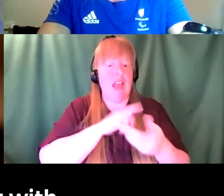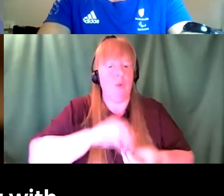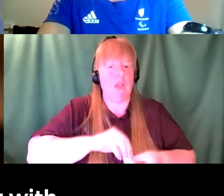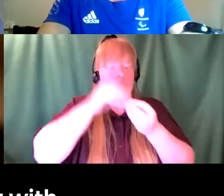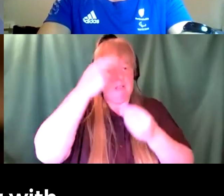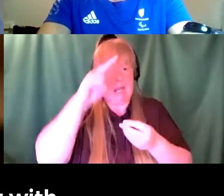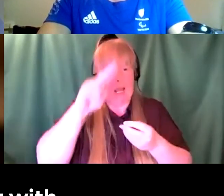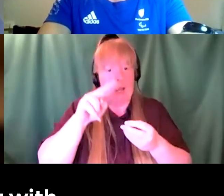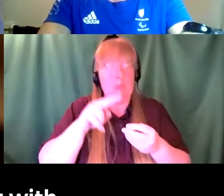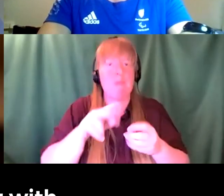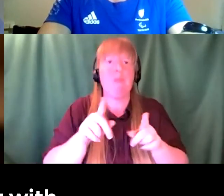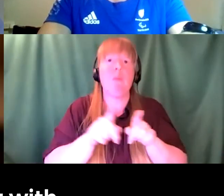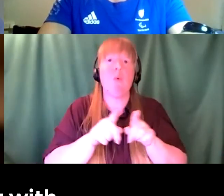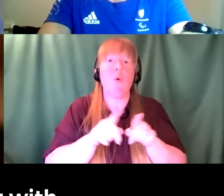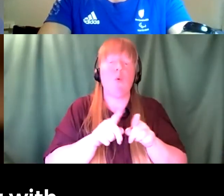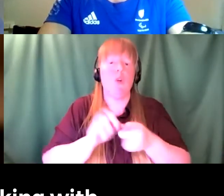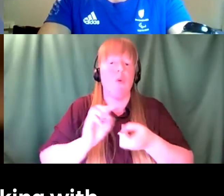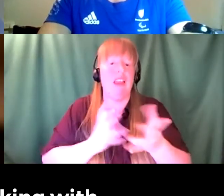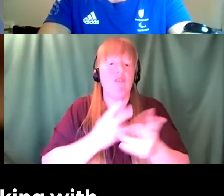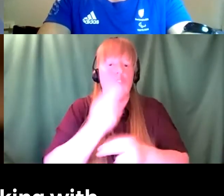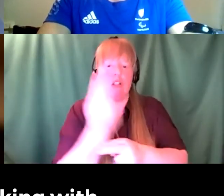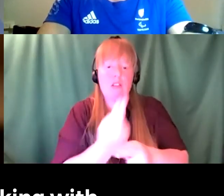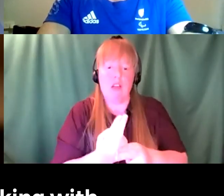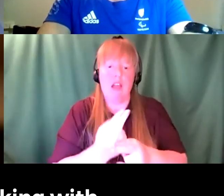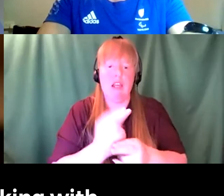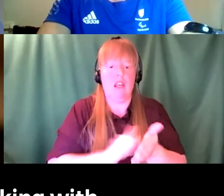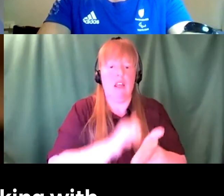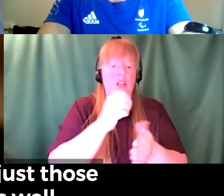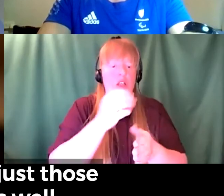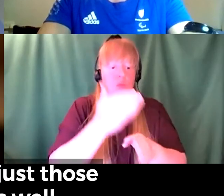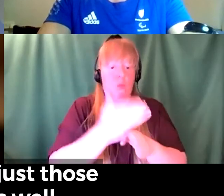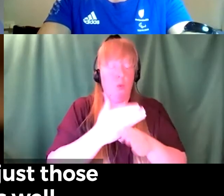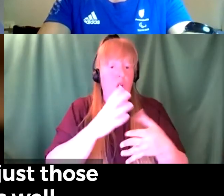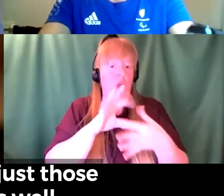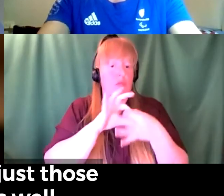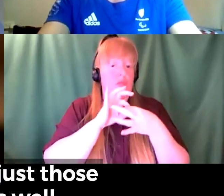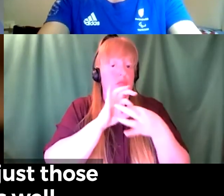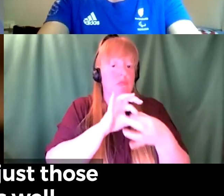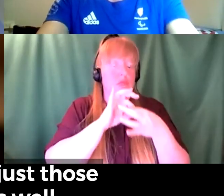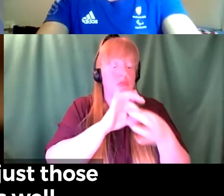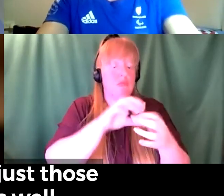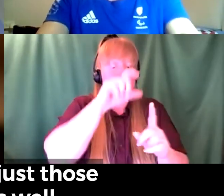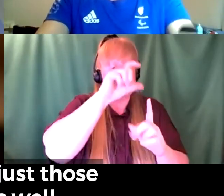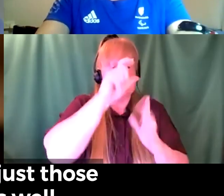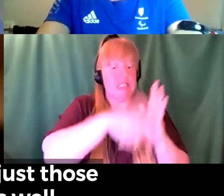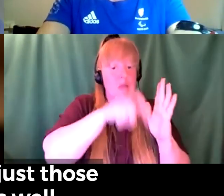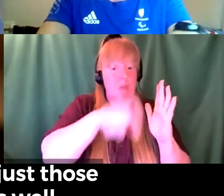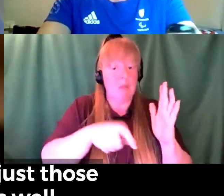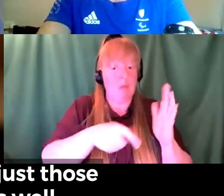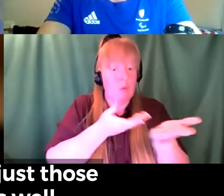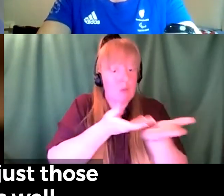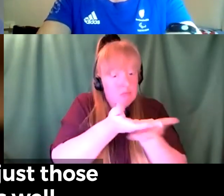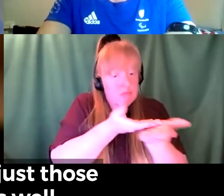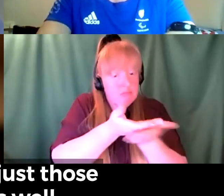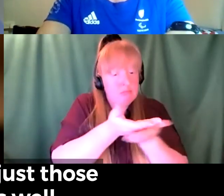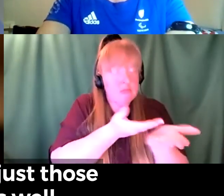with people we're working with, and the disabled people we're working with. And I think that goes beyond just